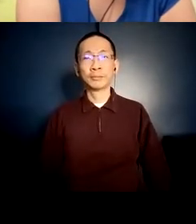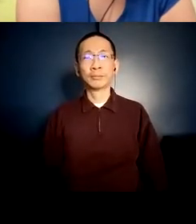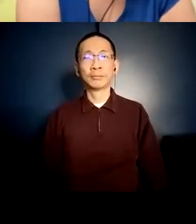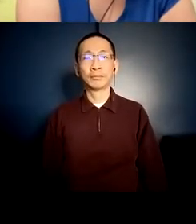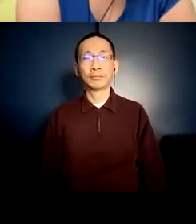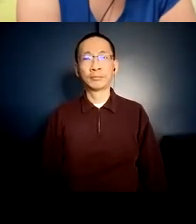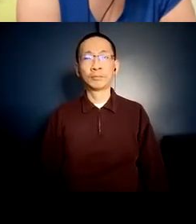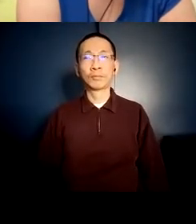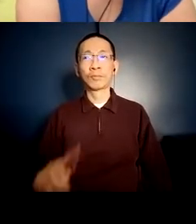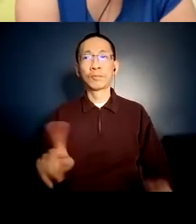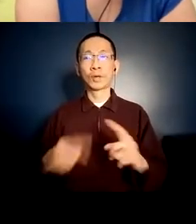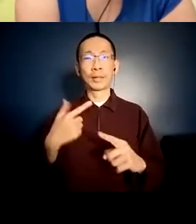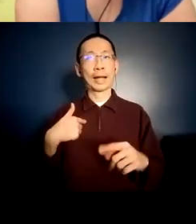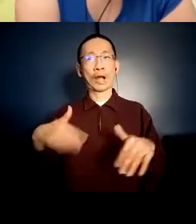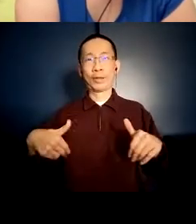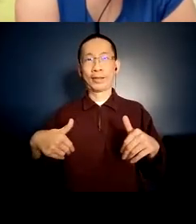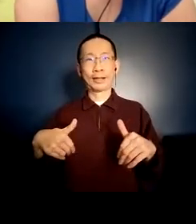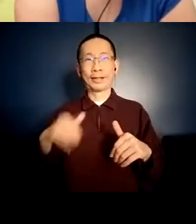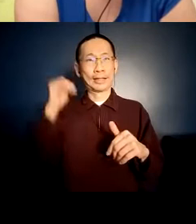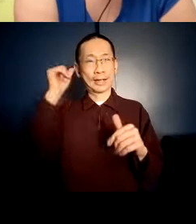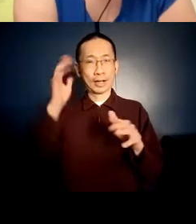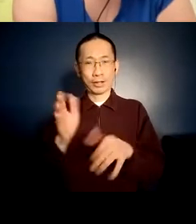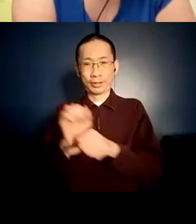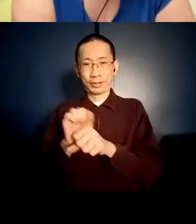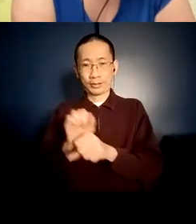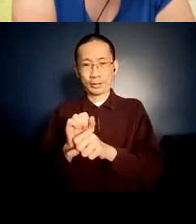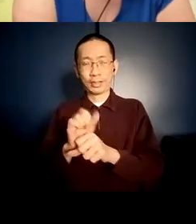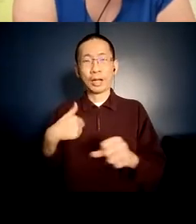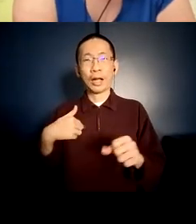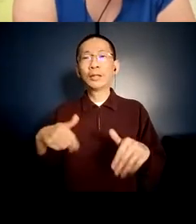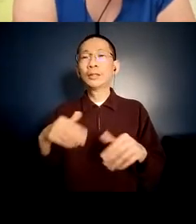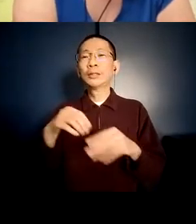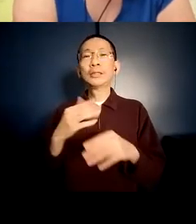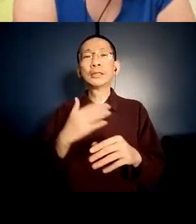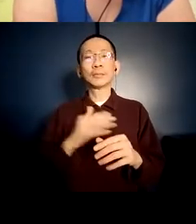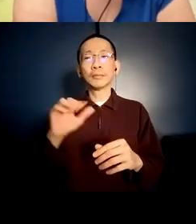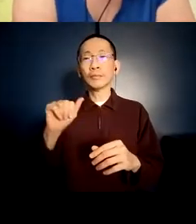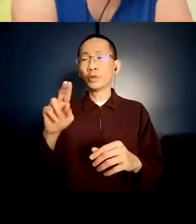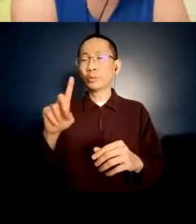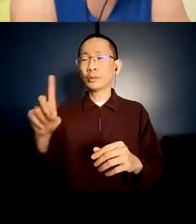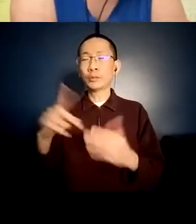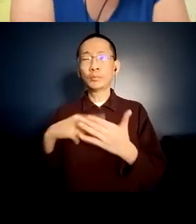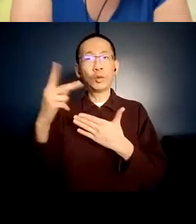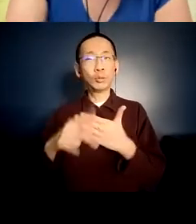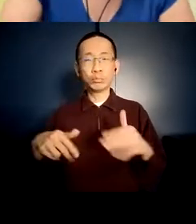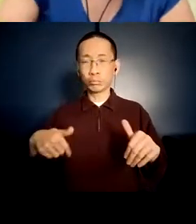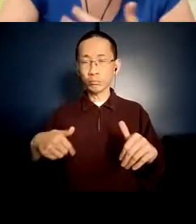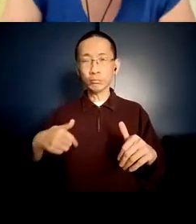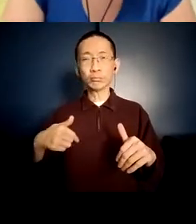When I was not yet an audiologist and was not yet in my AUD program,